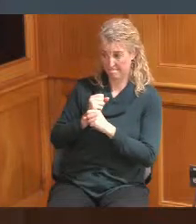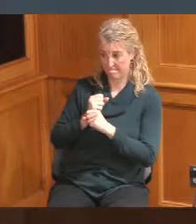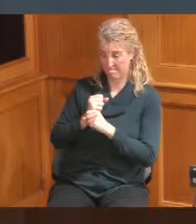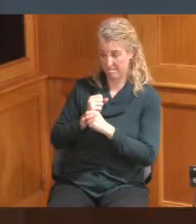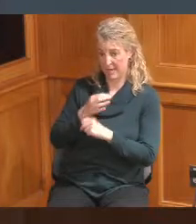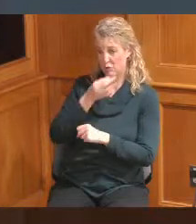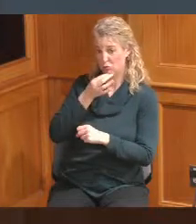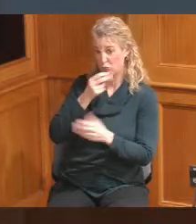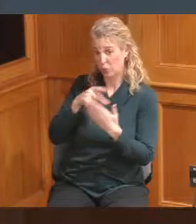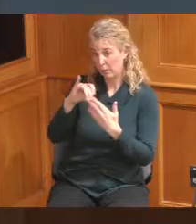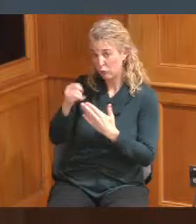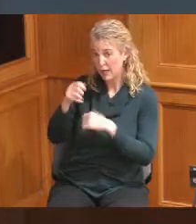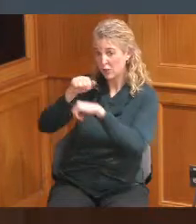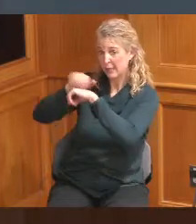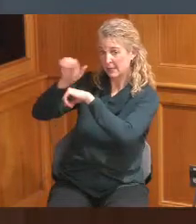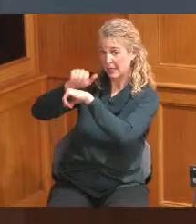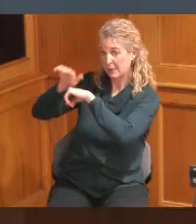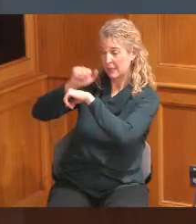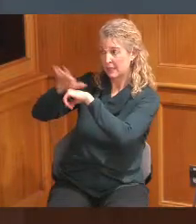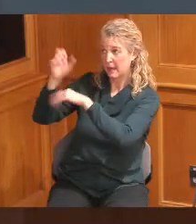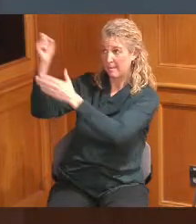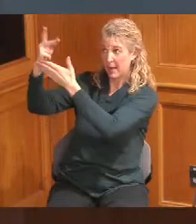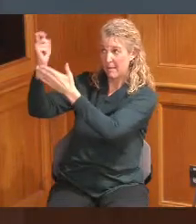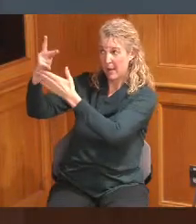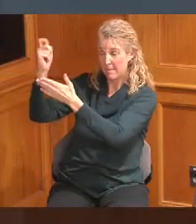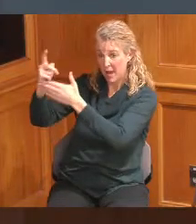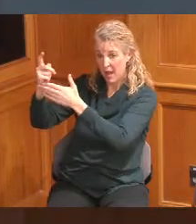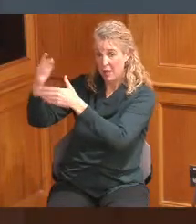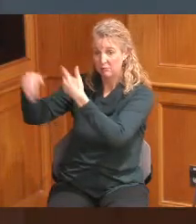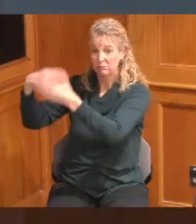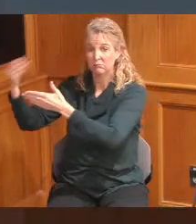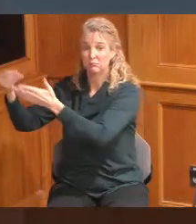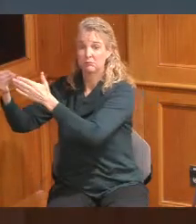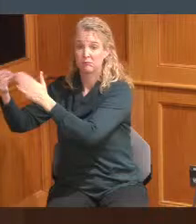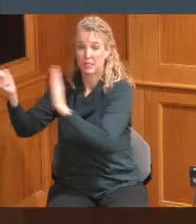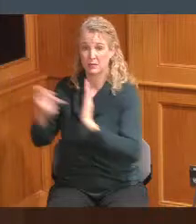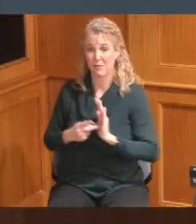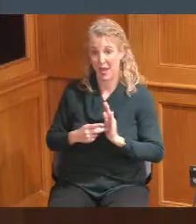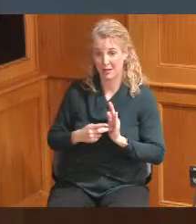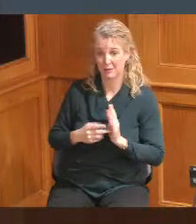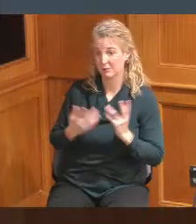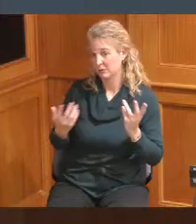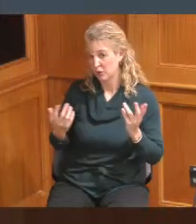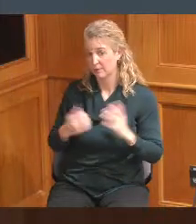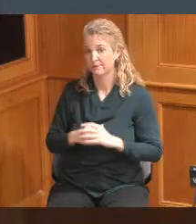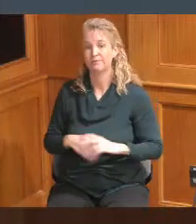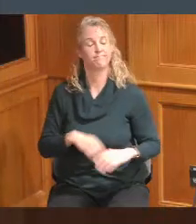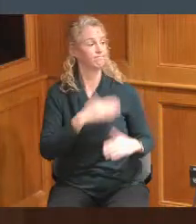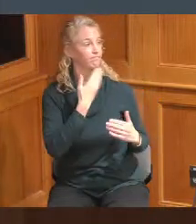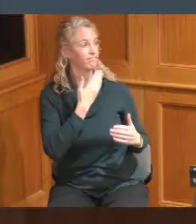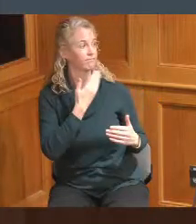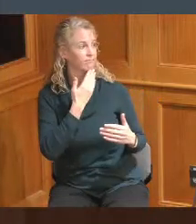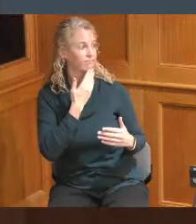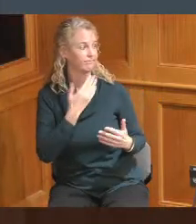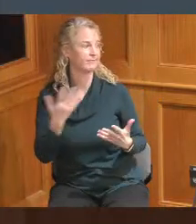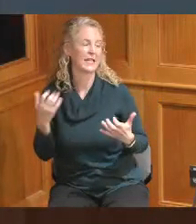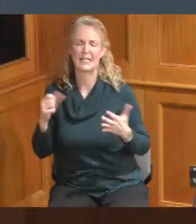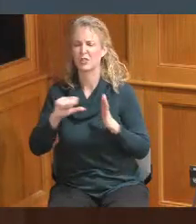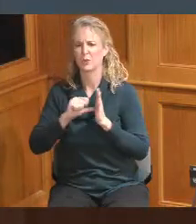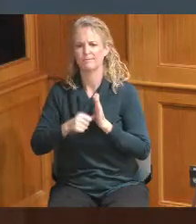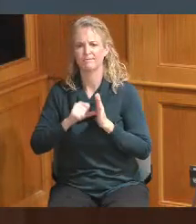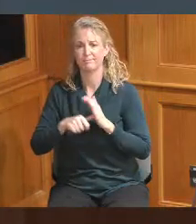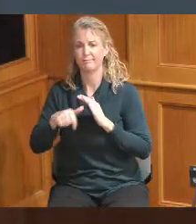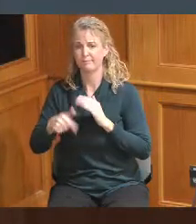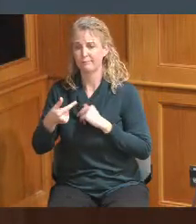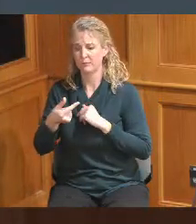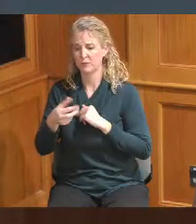that are submitted for approval. And then once that starts, we'll begin the process of procuring that equipment. Thank you. Yeah, I just wanted to highlight how important